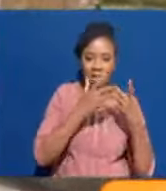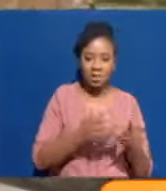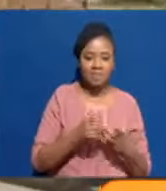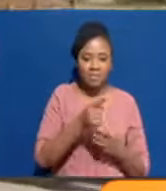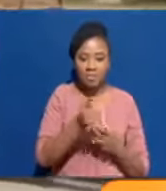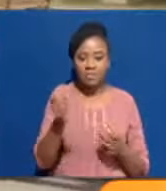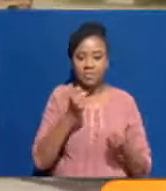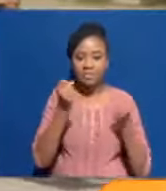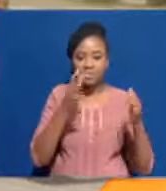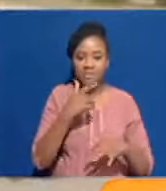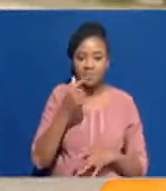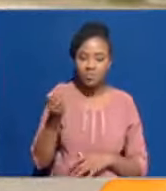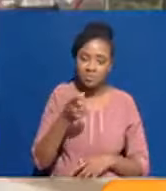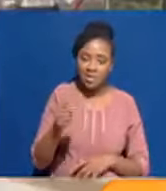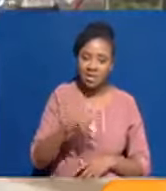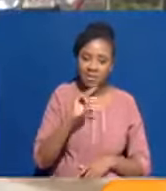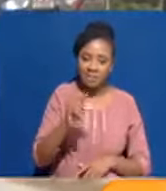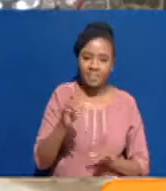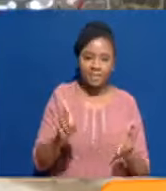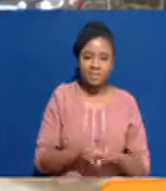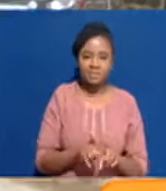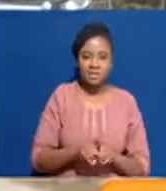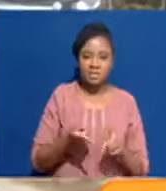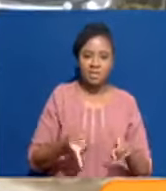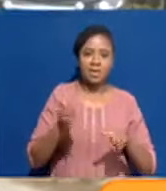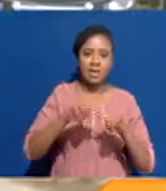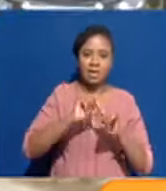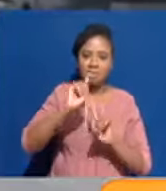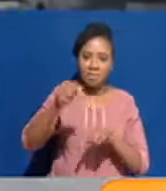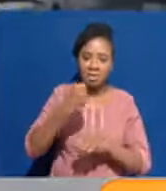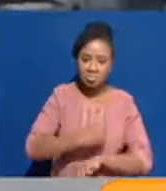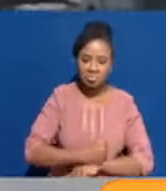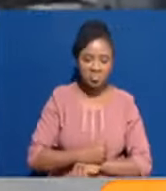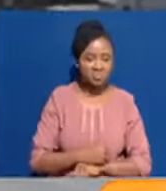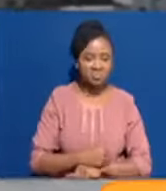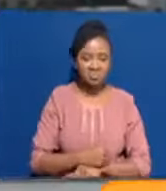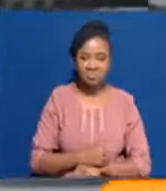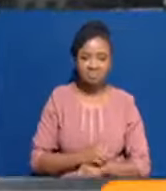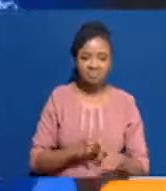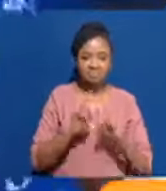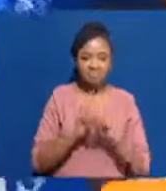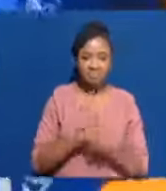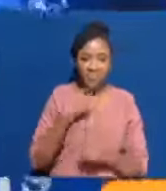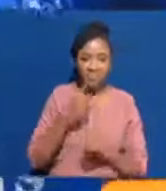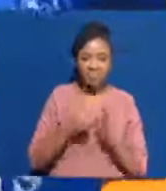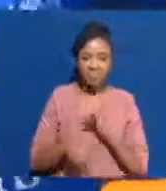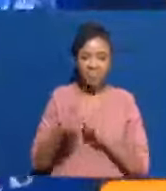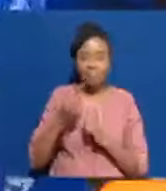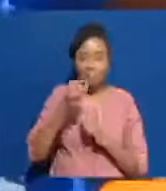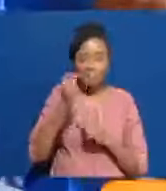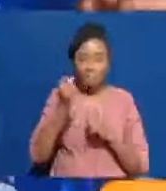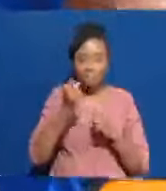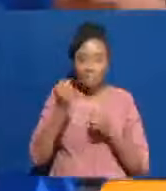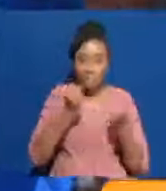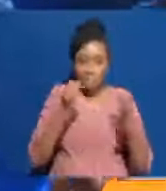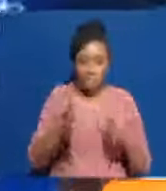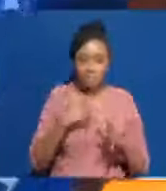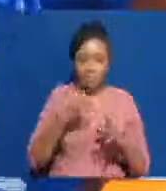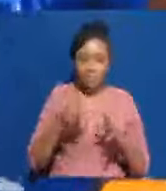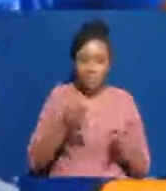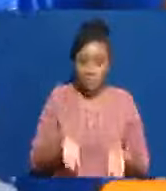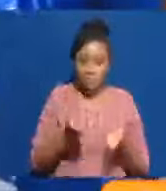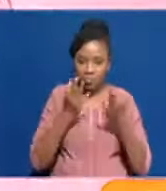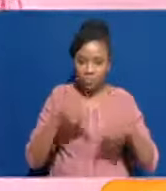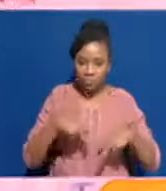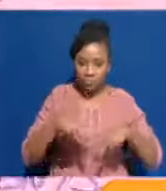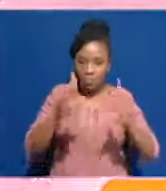on low wages. They also claim this has led to increased corruption at NTSA. The drivers also want the government to improve the Mombasa-Busia